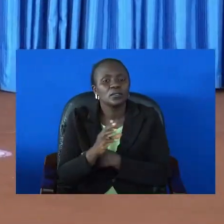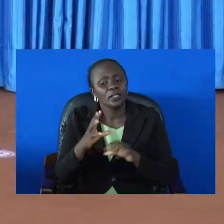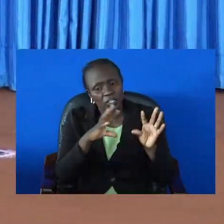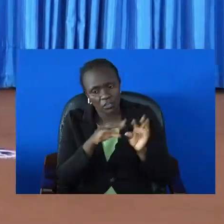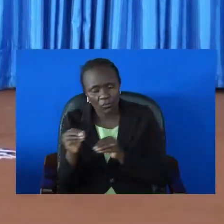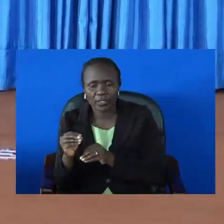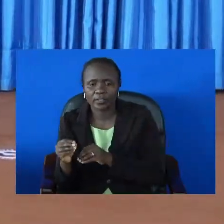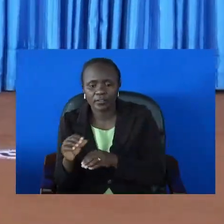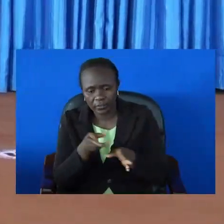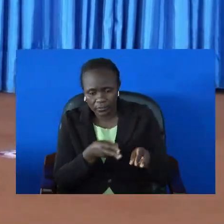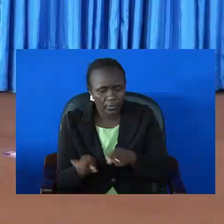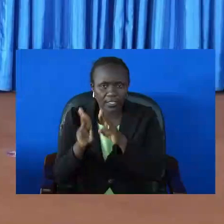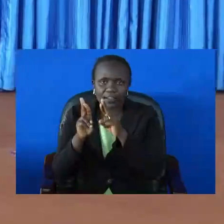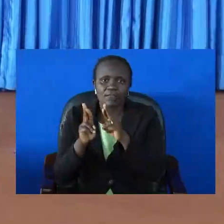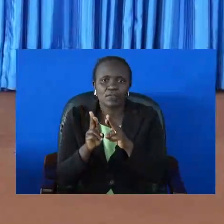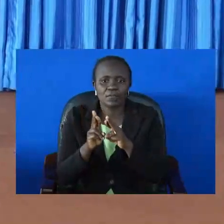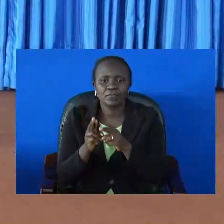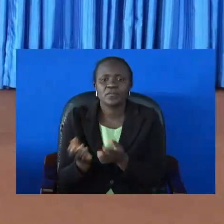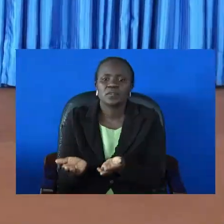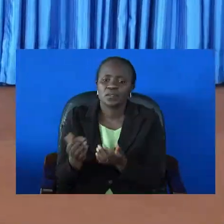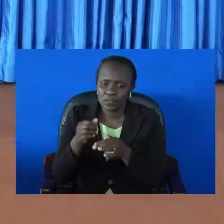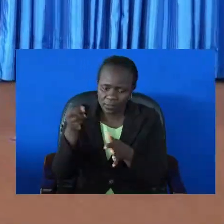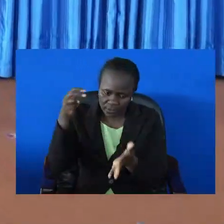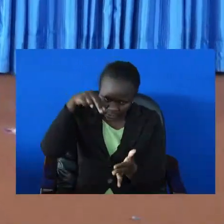to Jordan River.